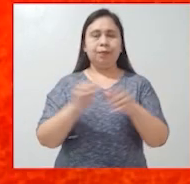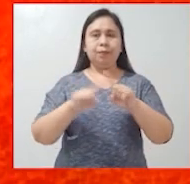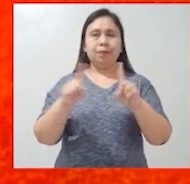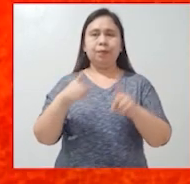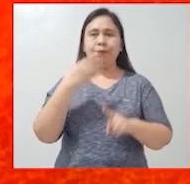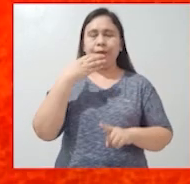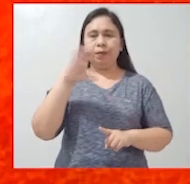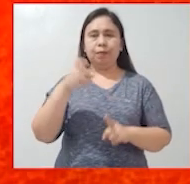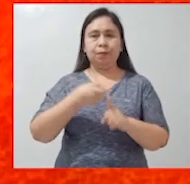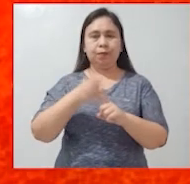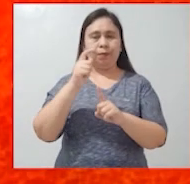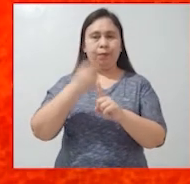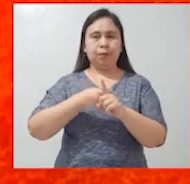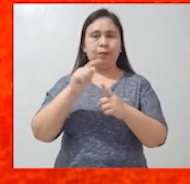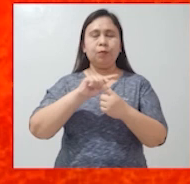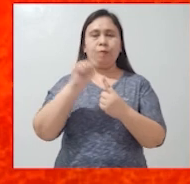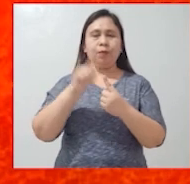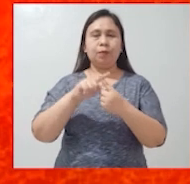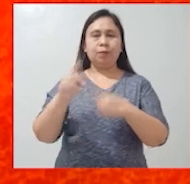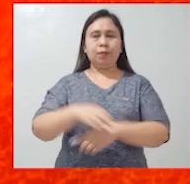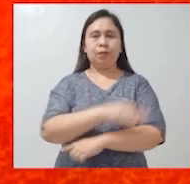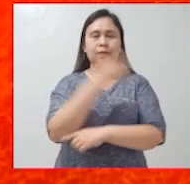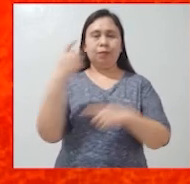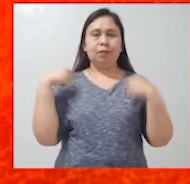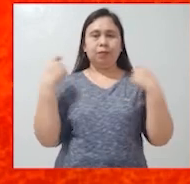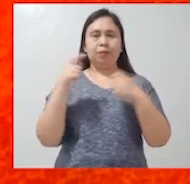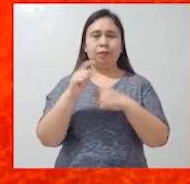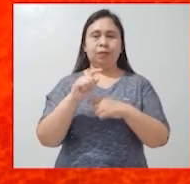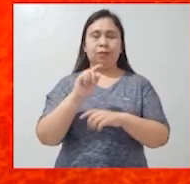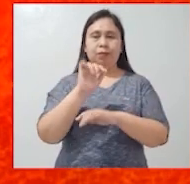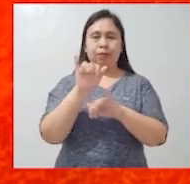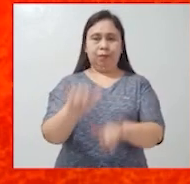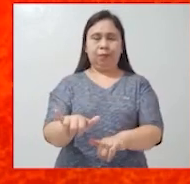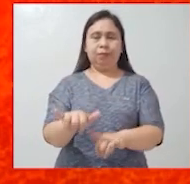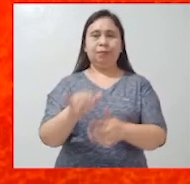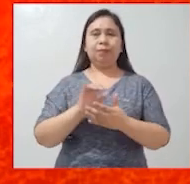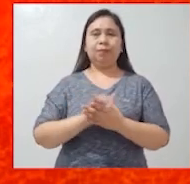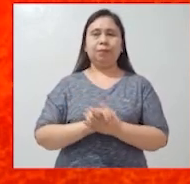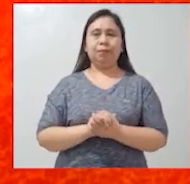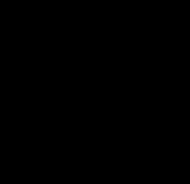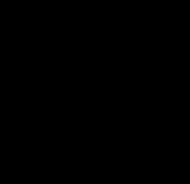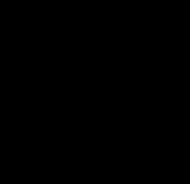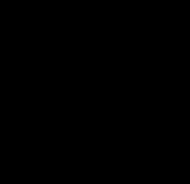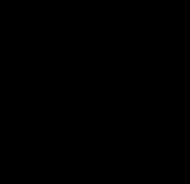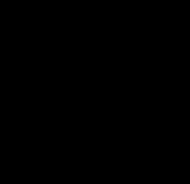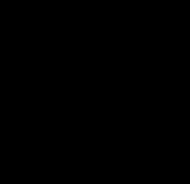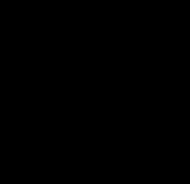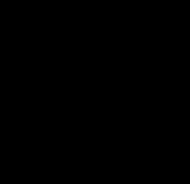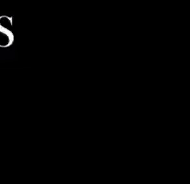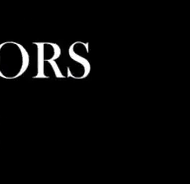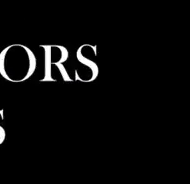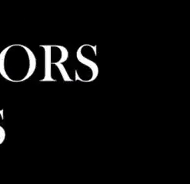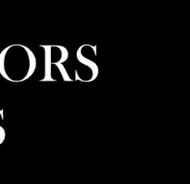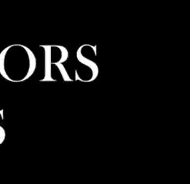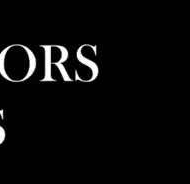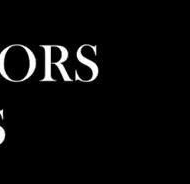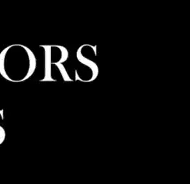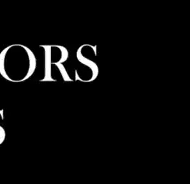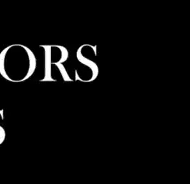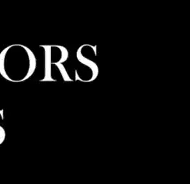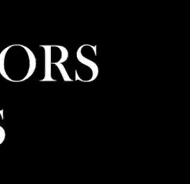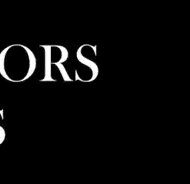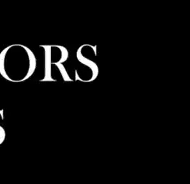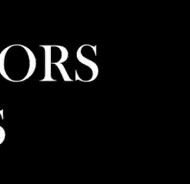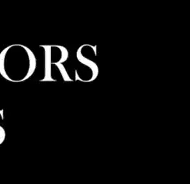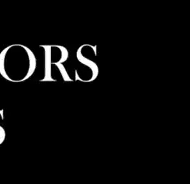heat from temperature when Fernandino Teens TV returns. Stay tuned! Ang Schools Division Office,